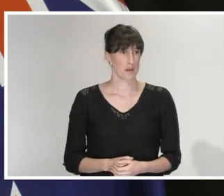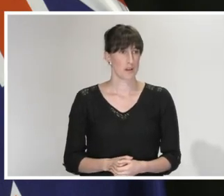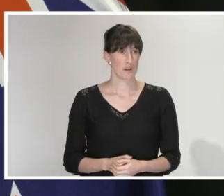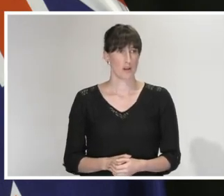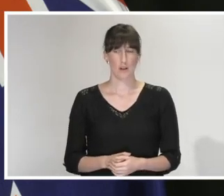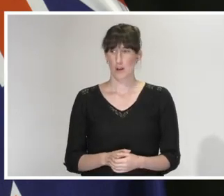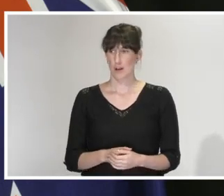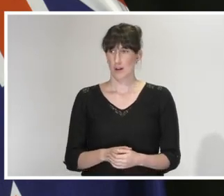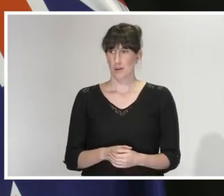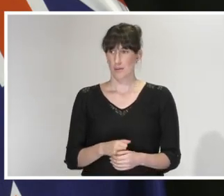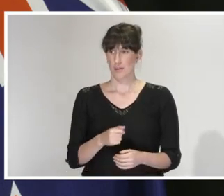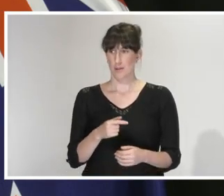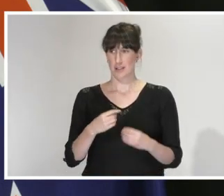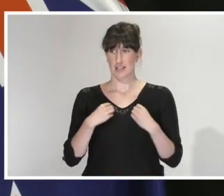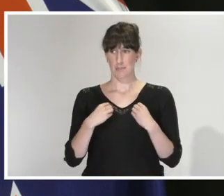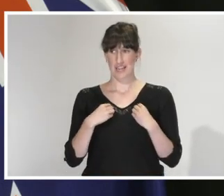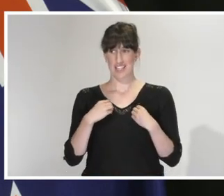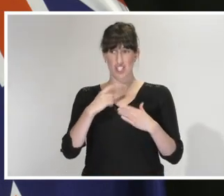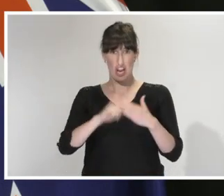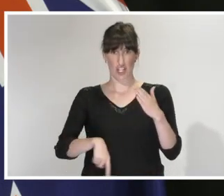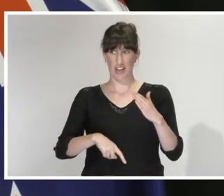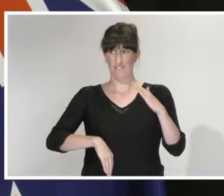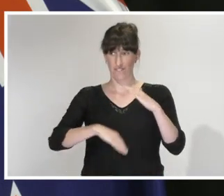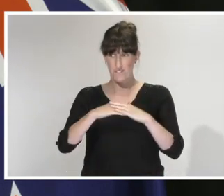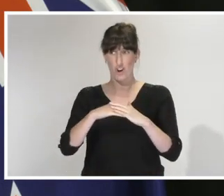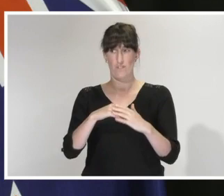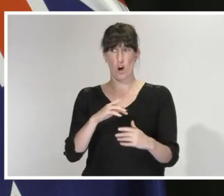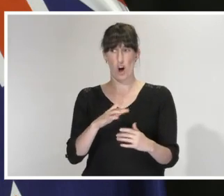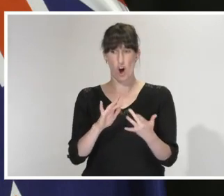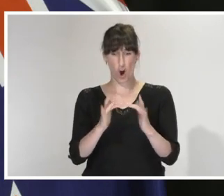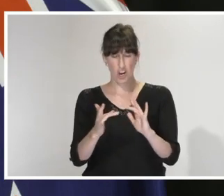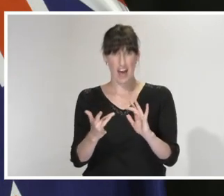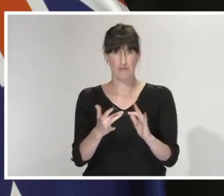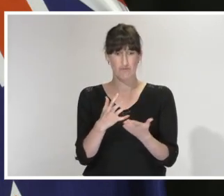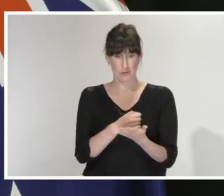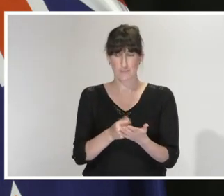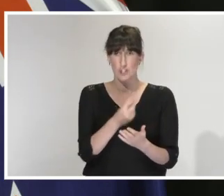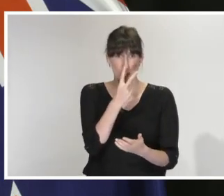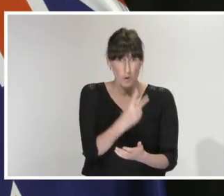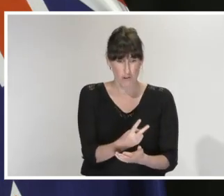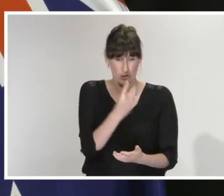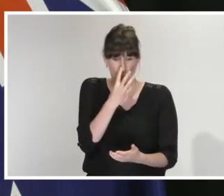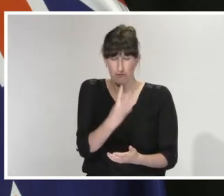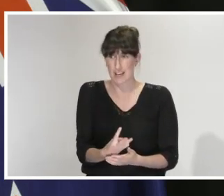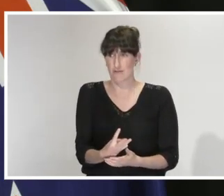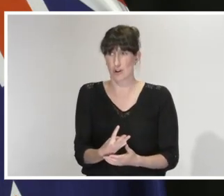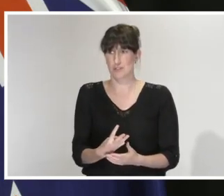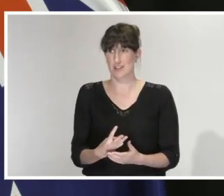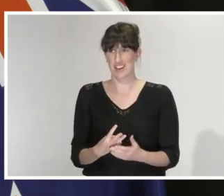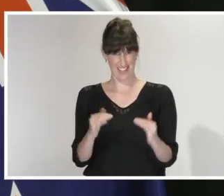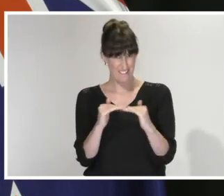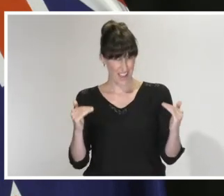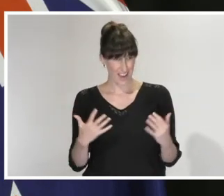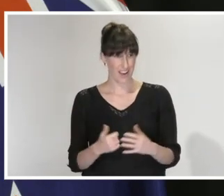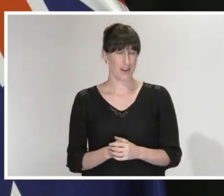olds? It's difficult because a lot of early learning services, the parental contributions will make up less than 30%, which